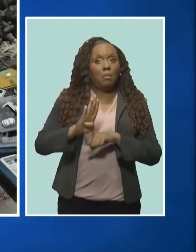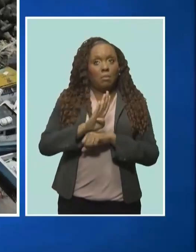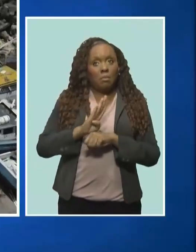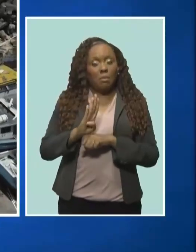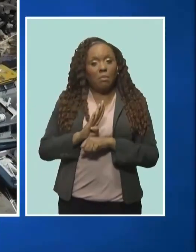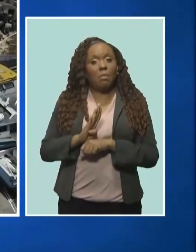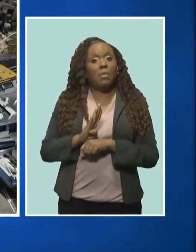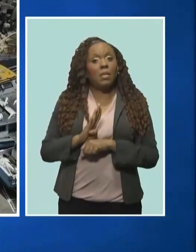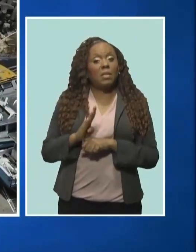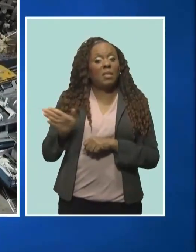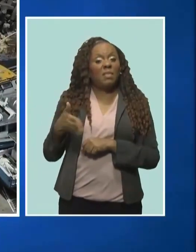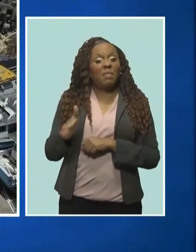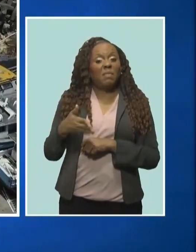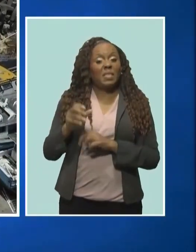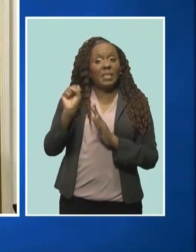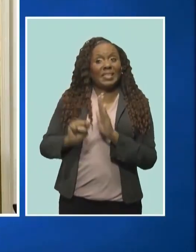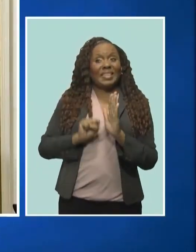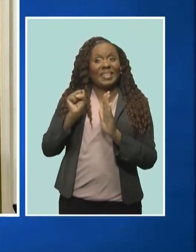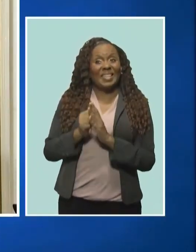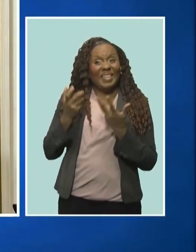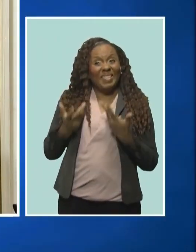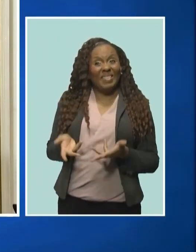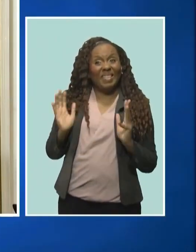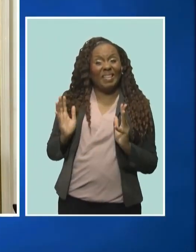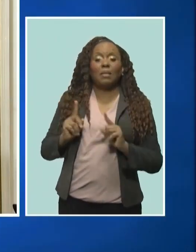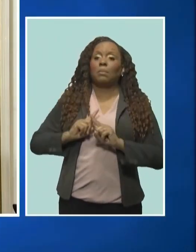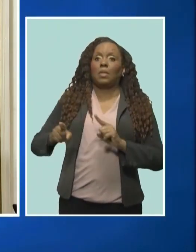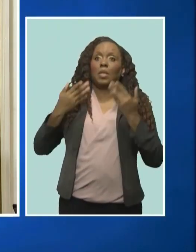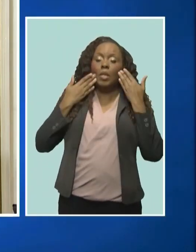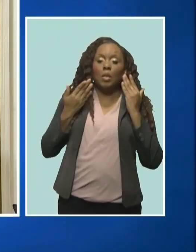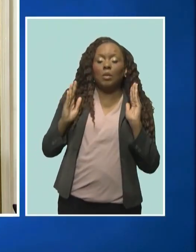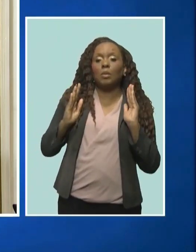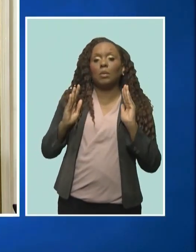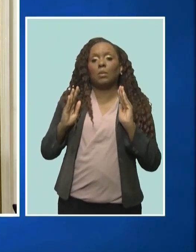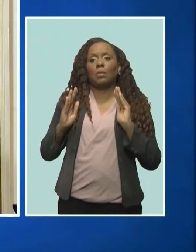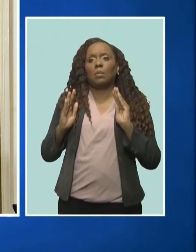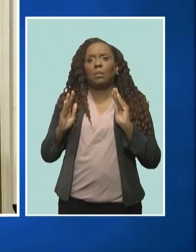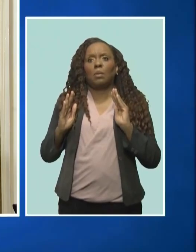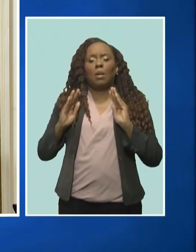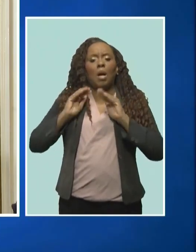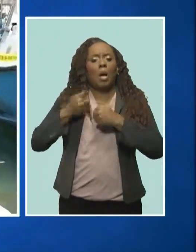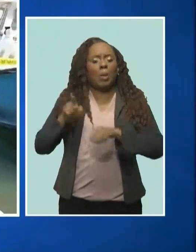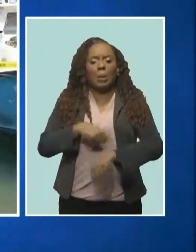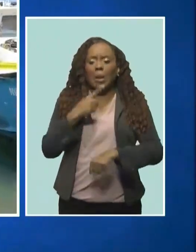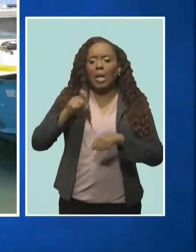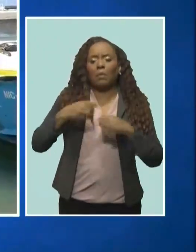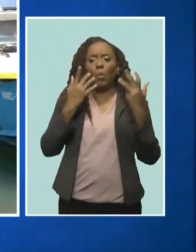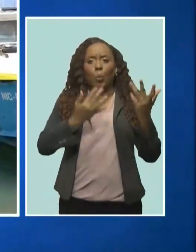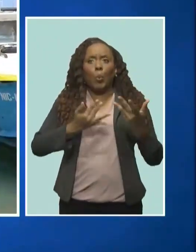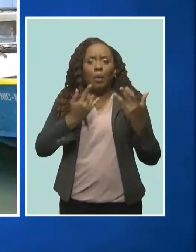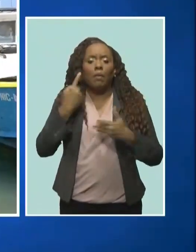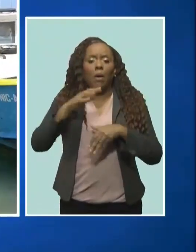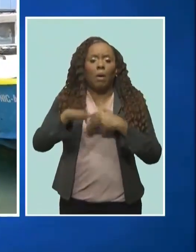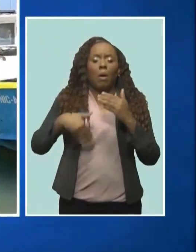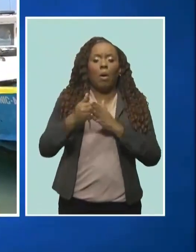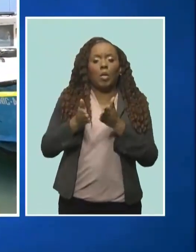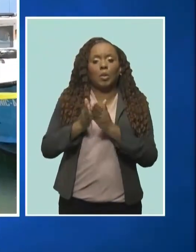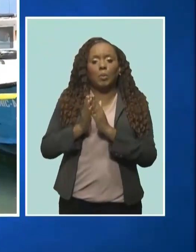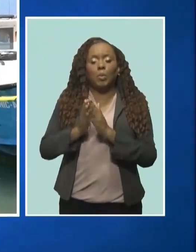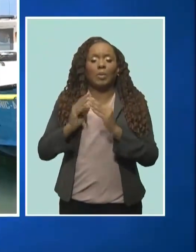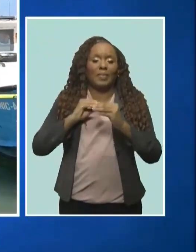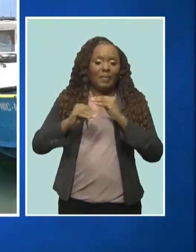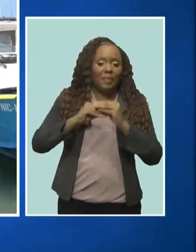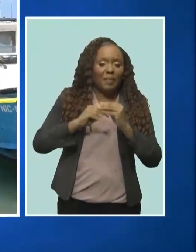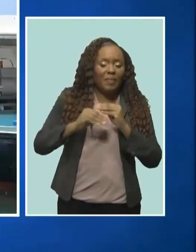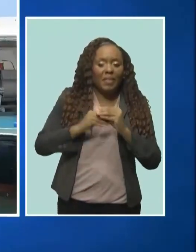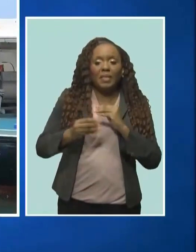of the fishing season, it is not yet clear how long it will take to get half of the fleet back into operation. At the time of this